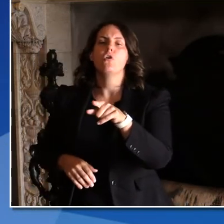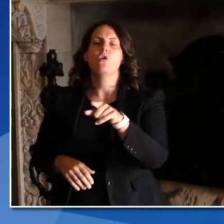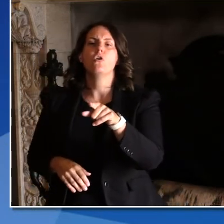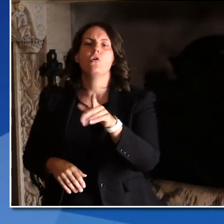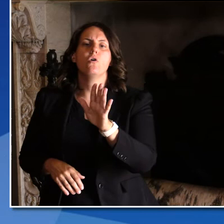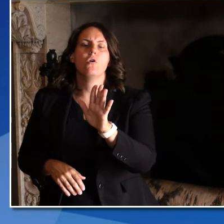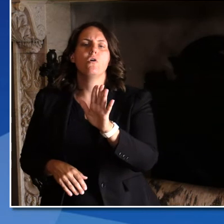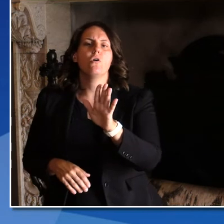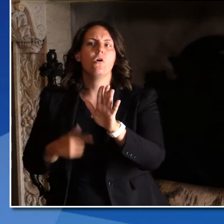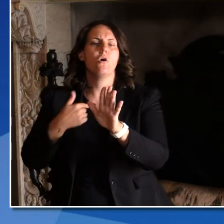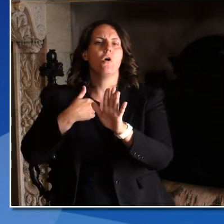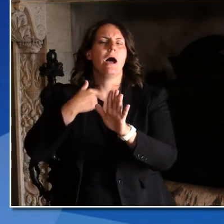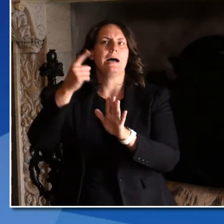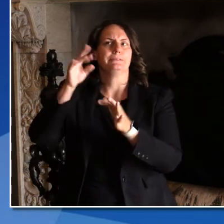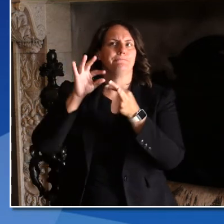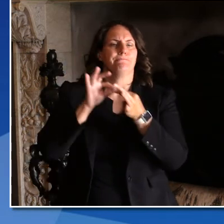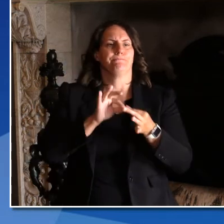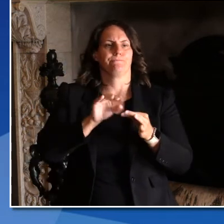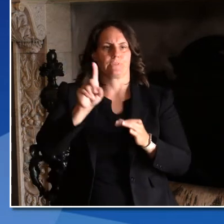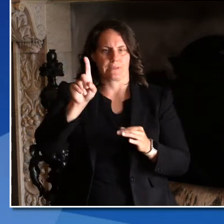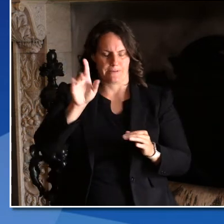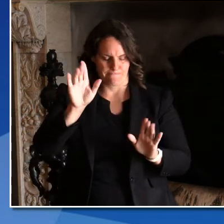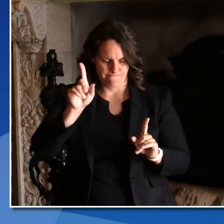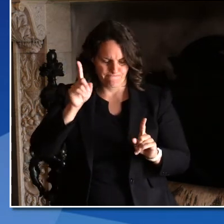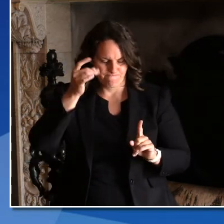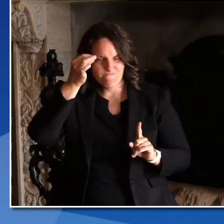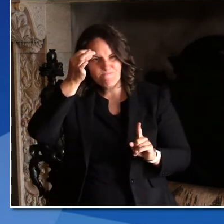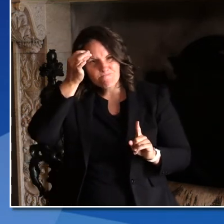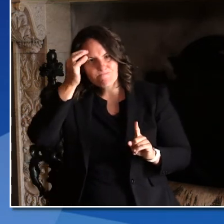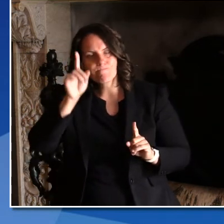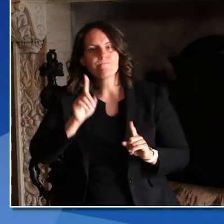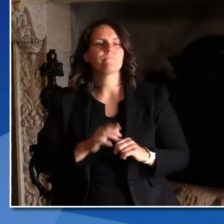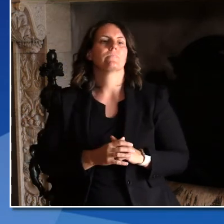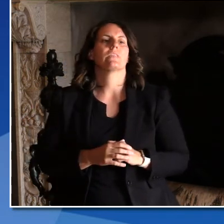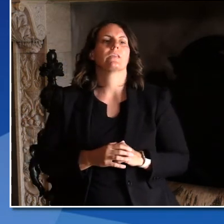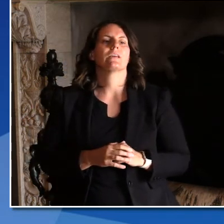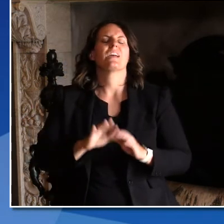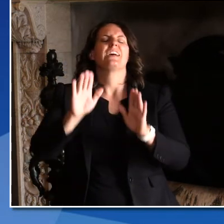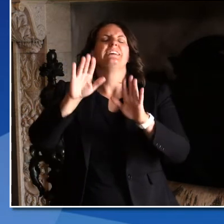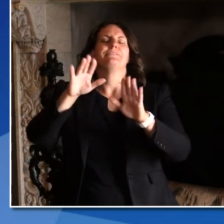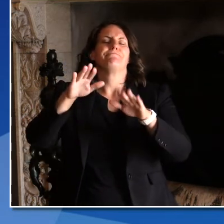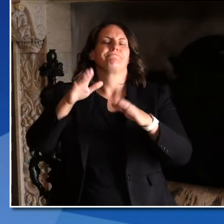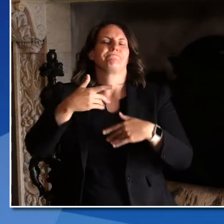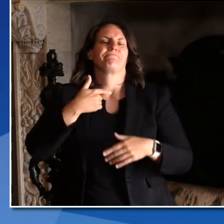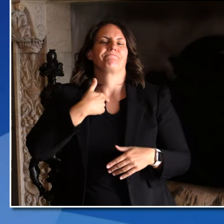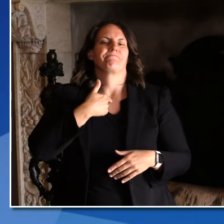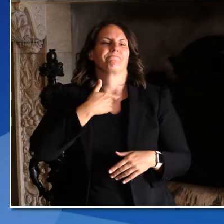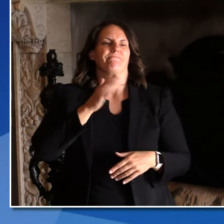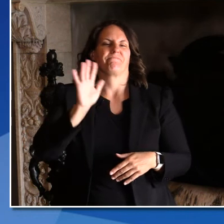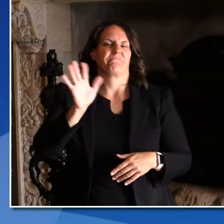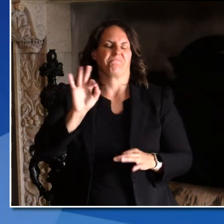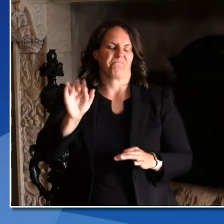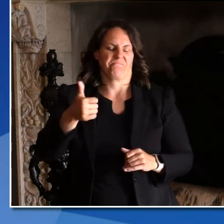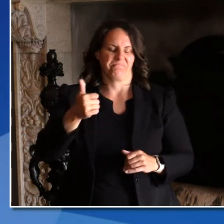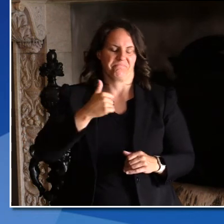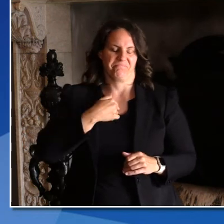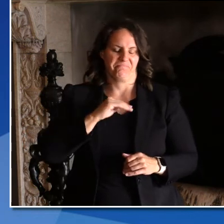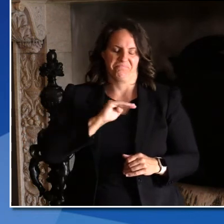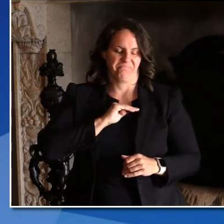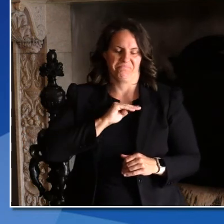you said that, you know what, never mind, no follow-up. Okay, thank you. And